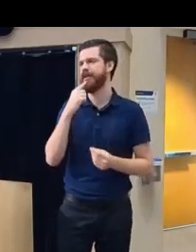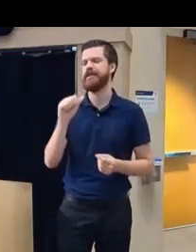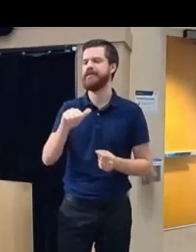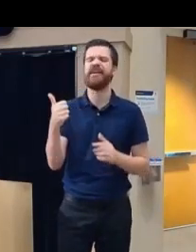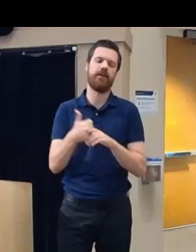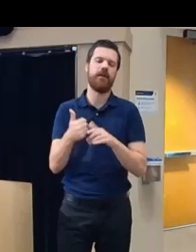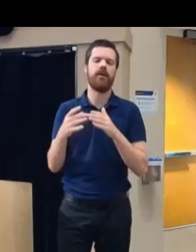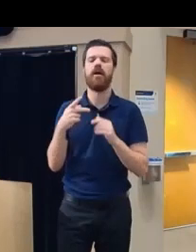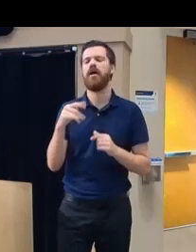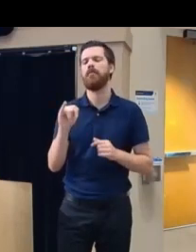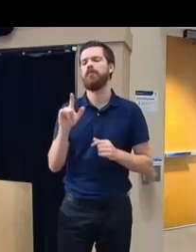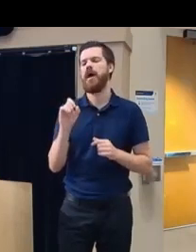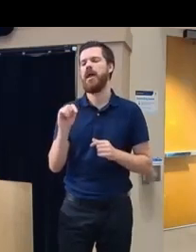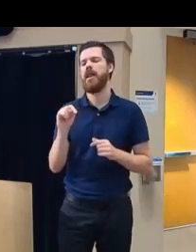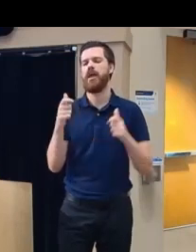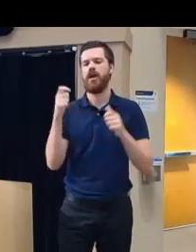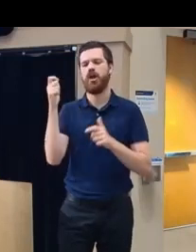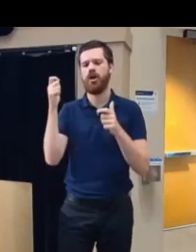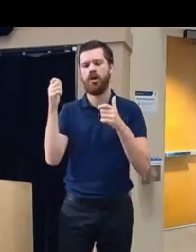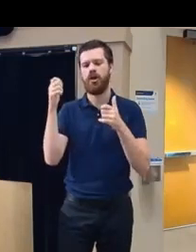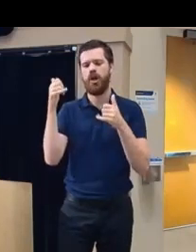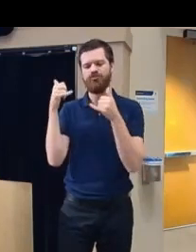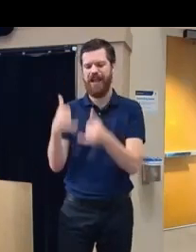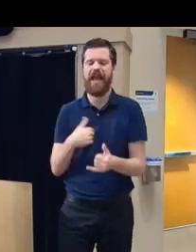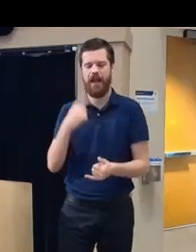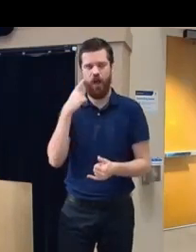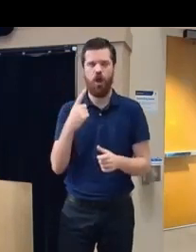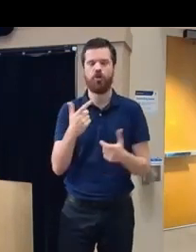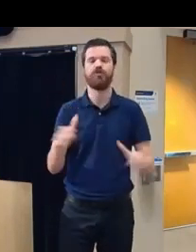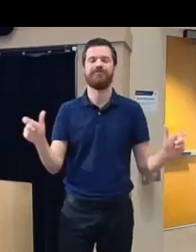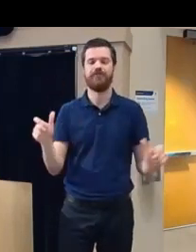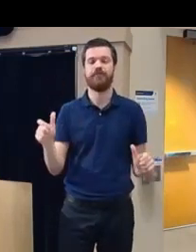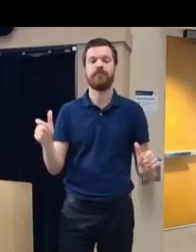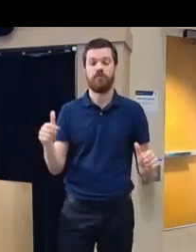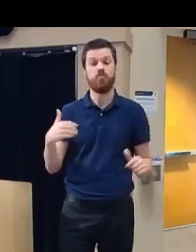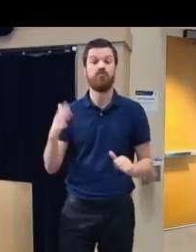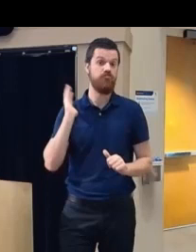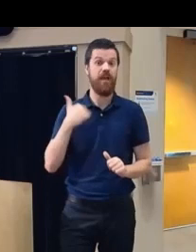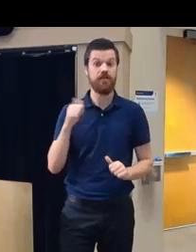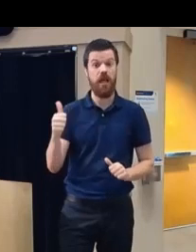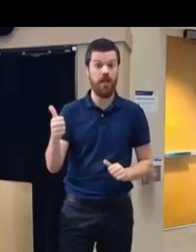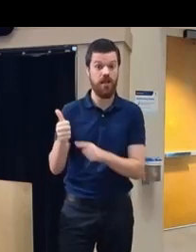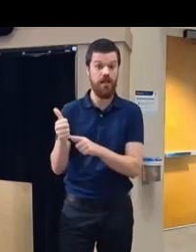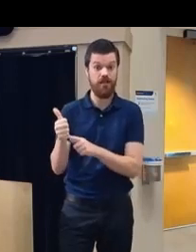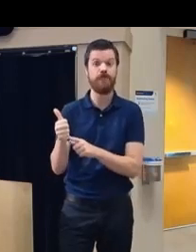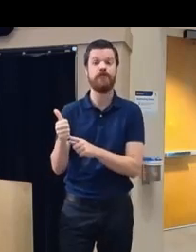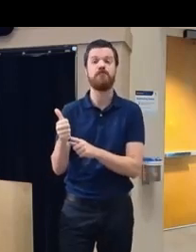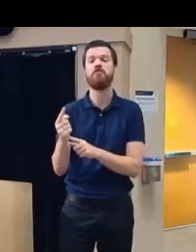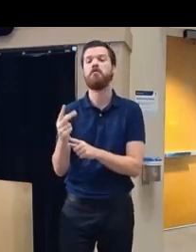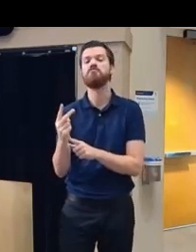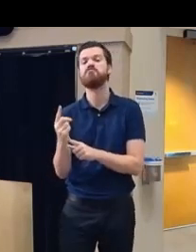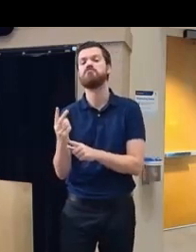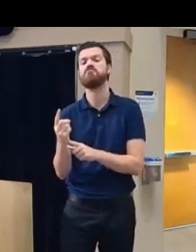a pilot grant. That was already like too big. Probably I wrote it too big. And so I think we did have like 10. And then there was 1 or